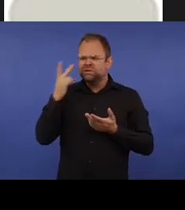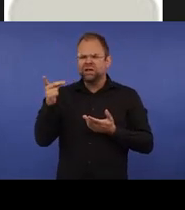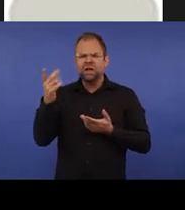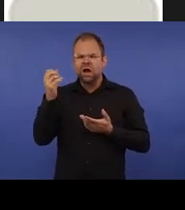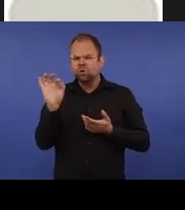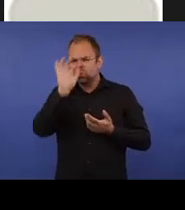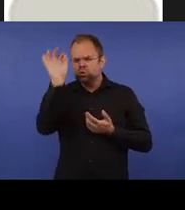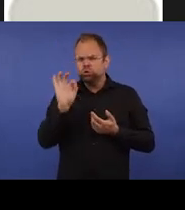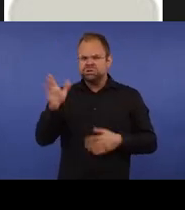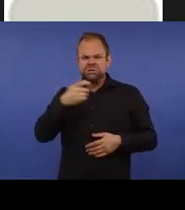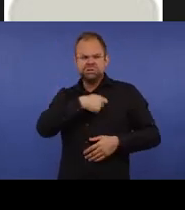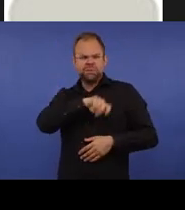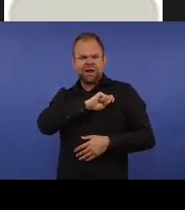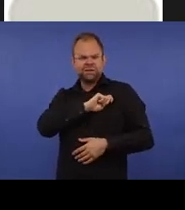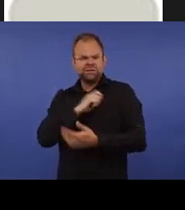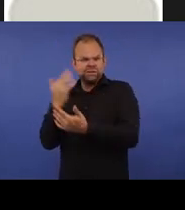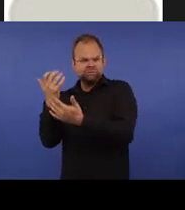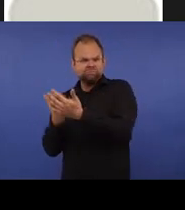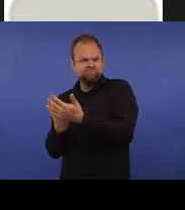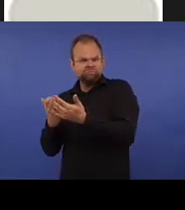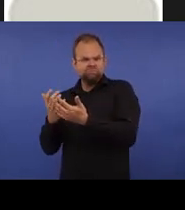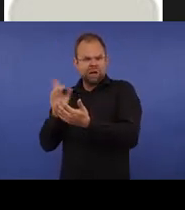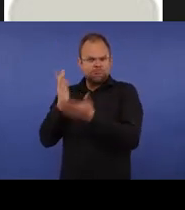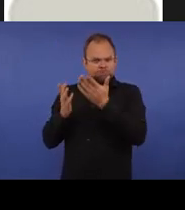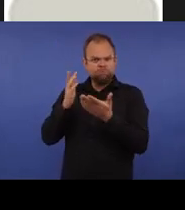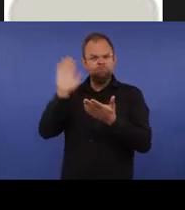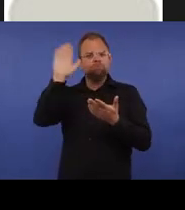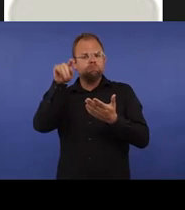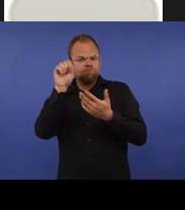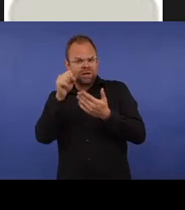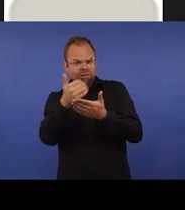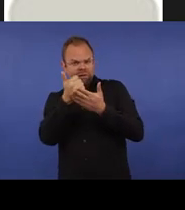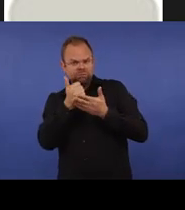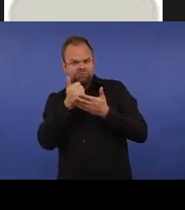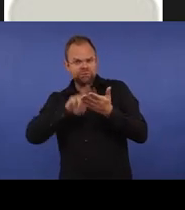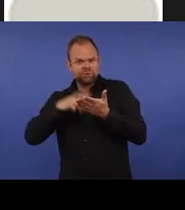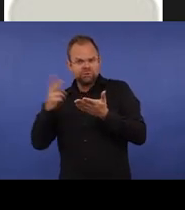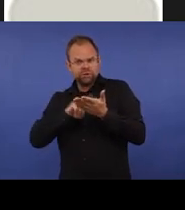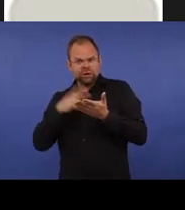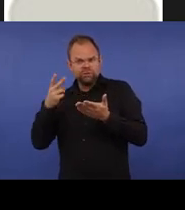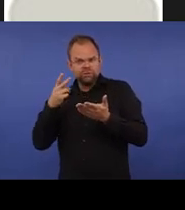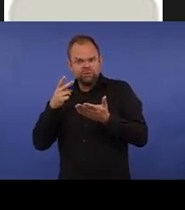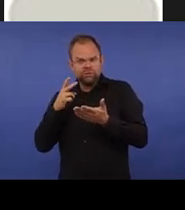general question to Amelia and Judith, as you have been also an advisor during the